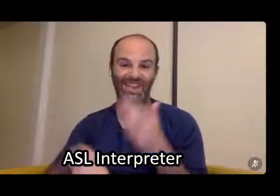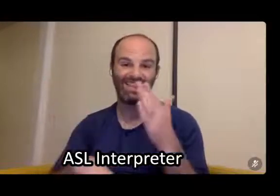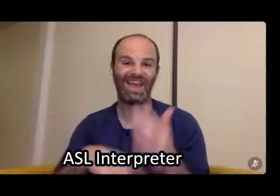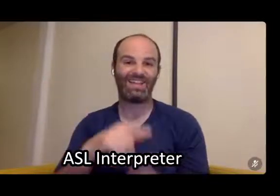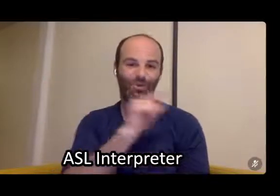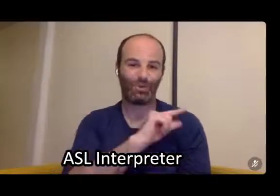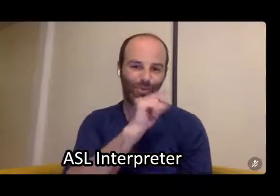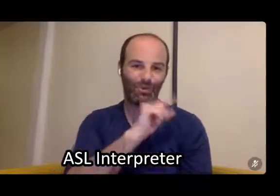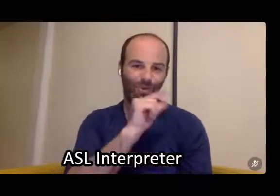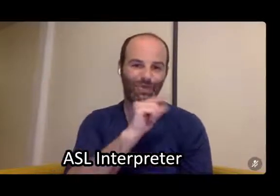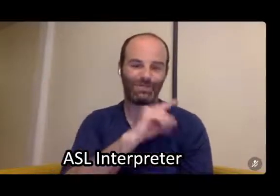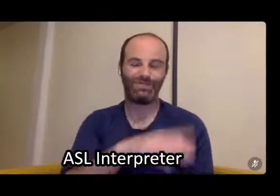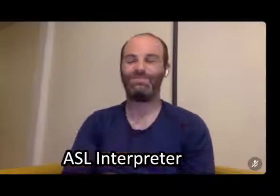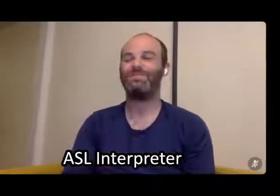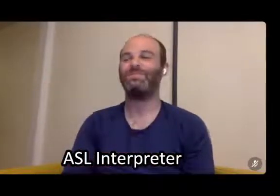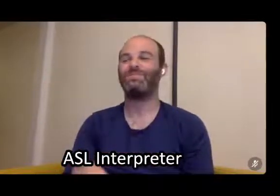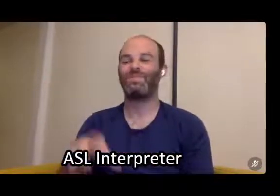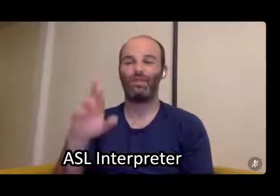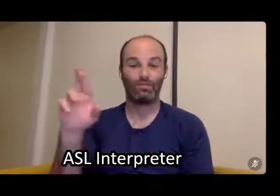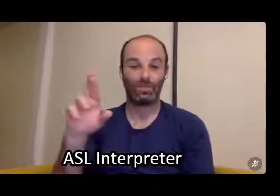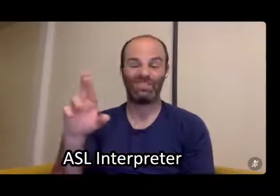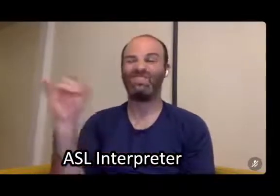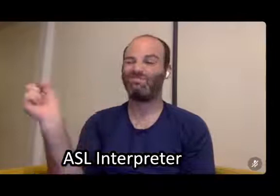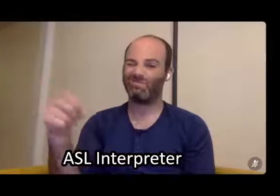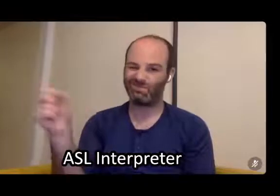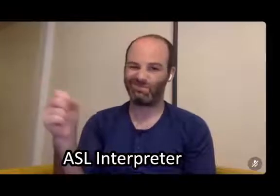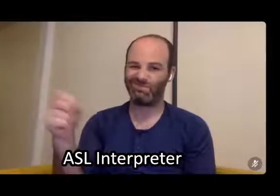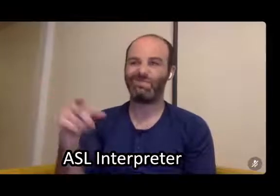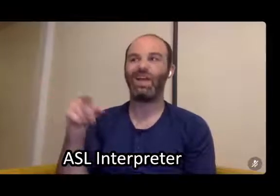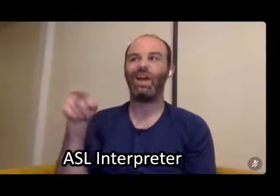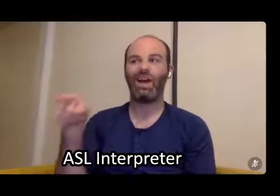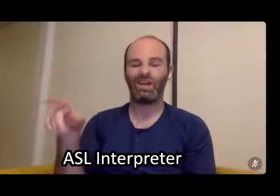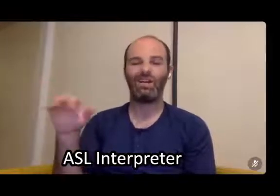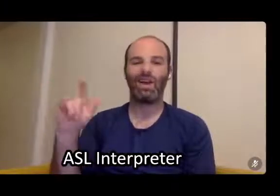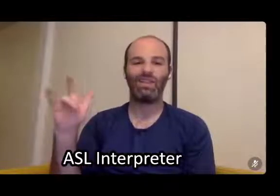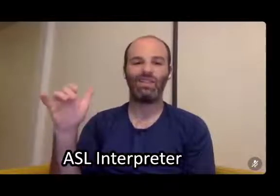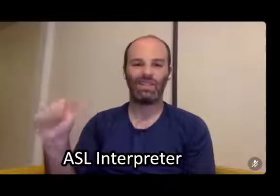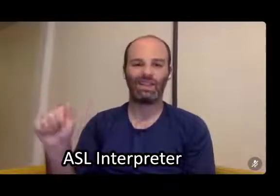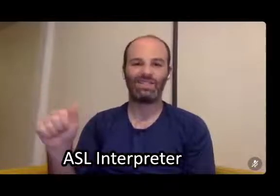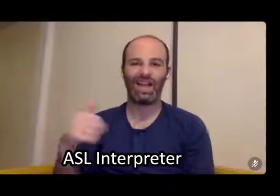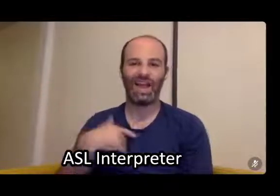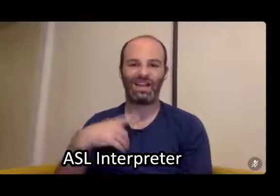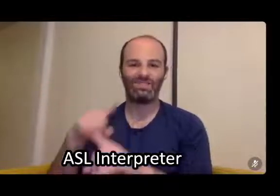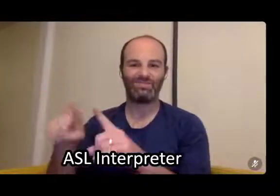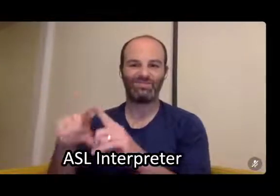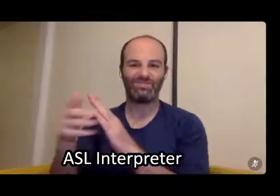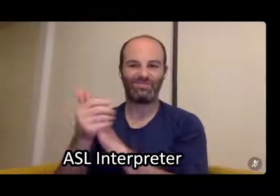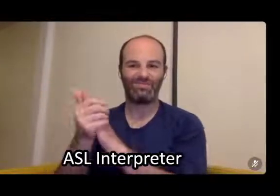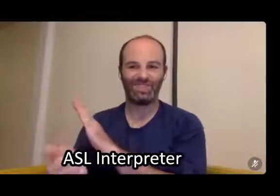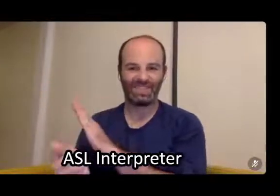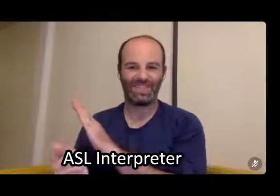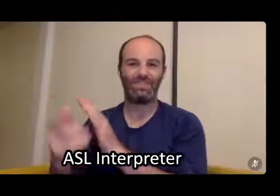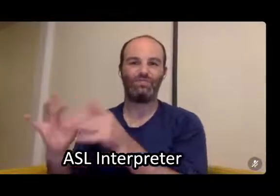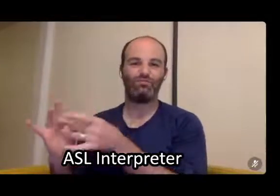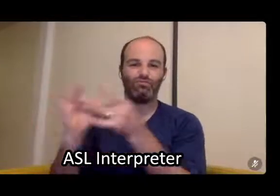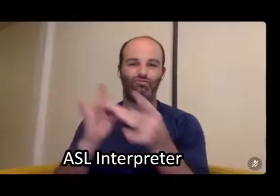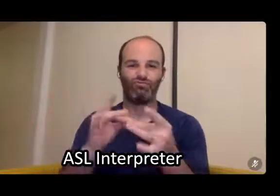there's also a lot of different skills that she has that are D&D